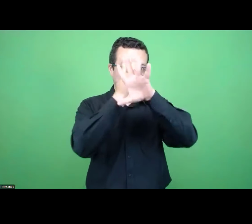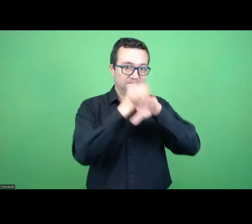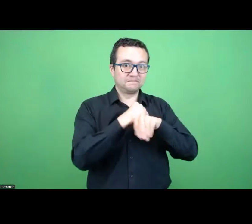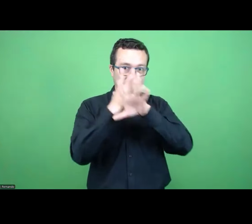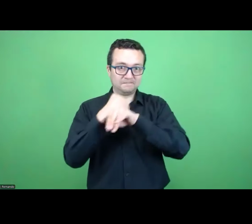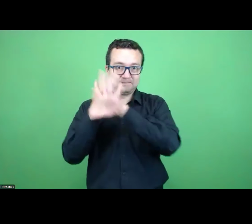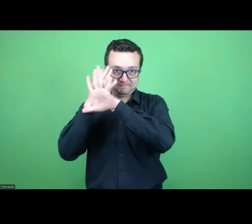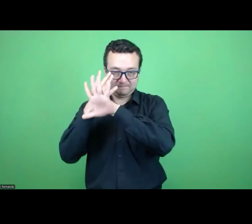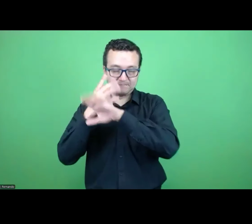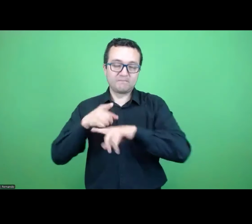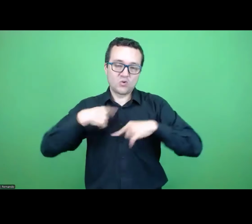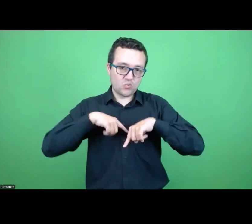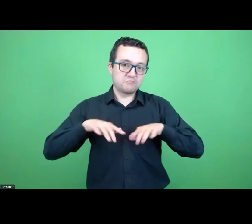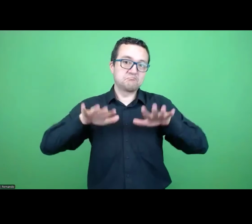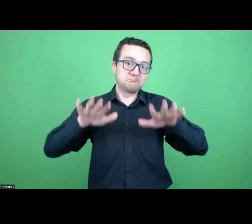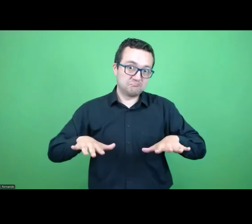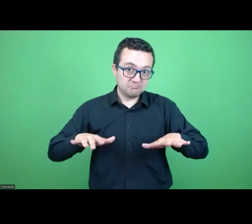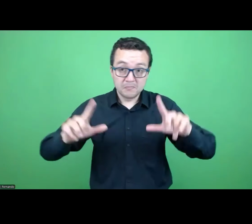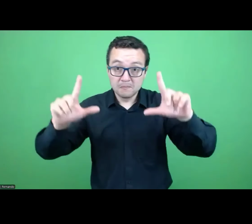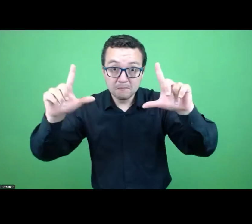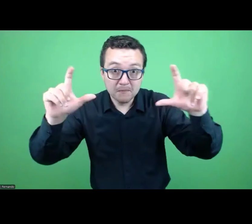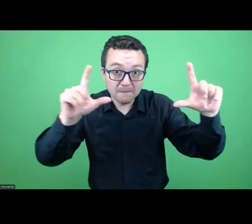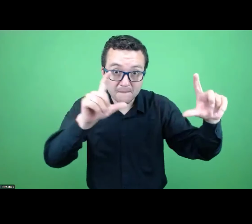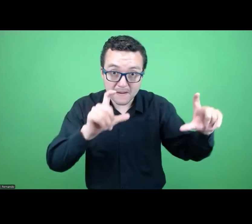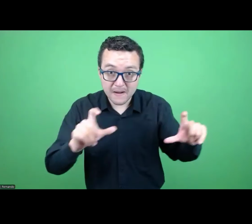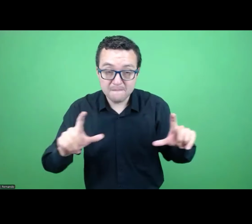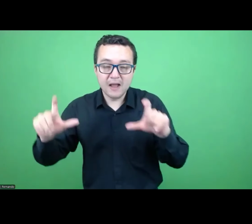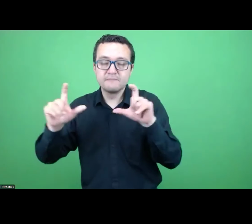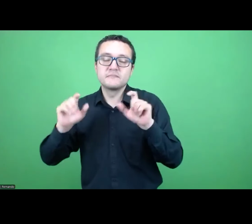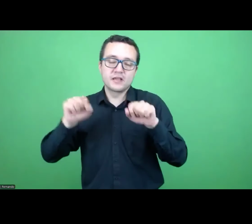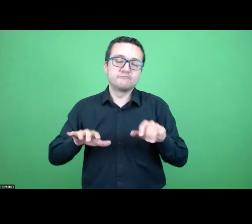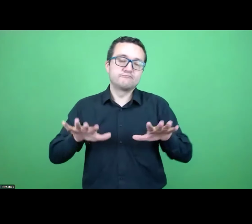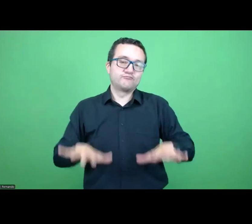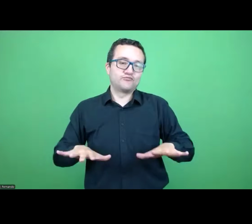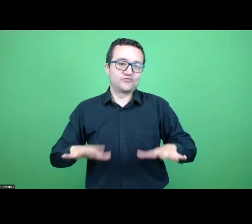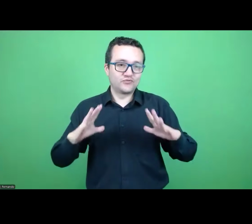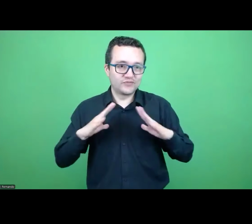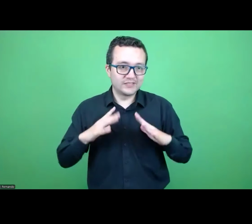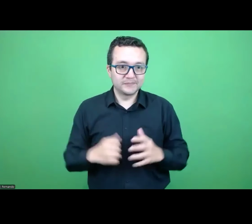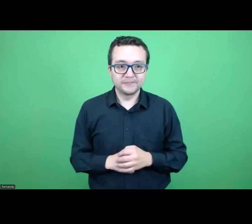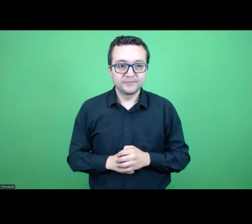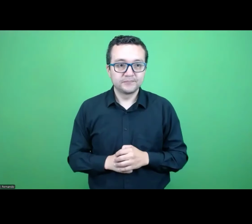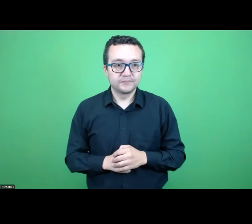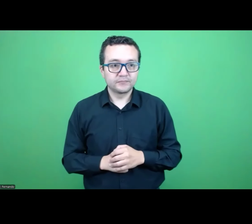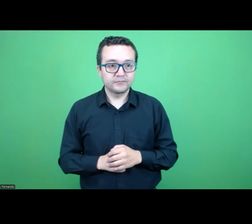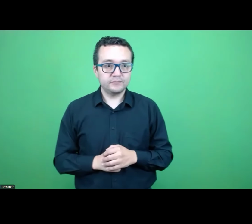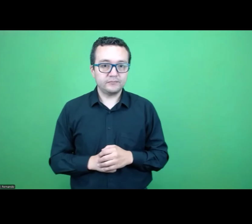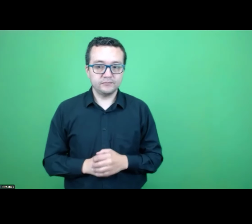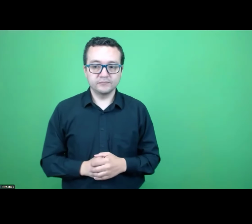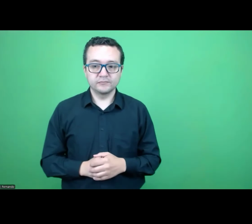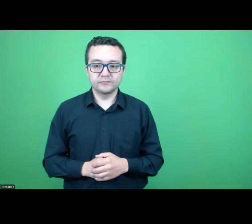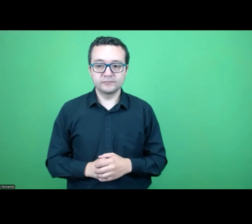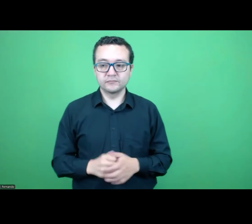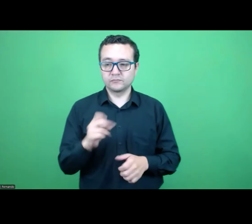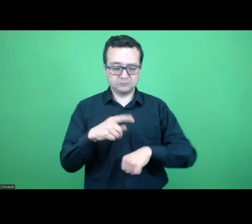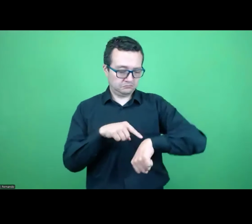2 minutes after, or I know we all have different time zones. So on my clock, it would be 14:02, but I don't know if that